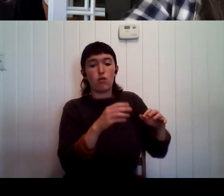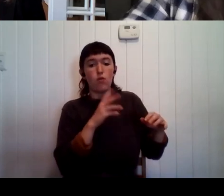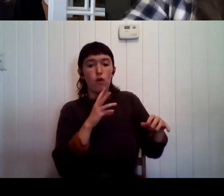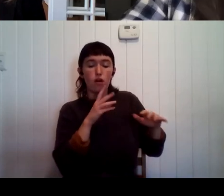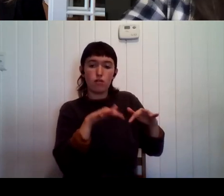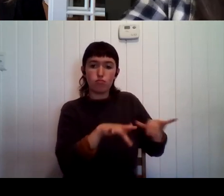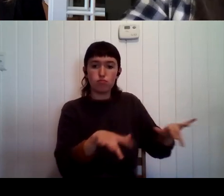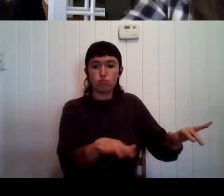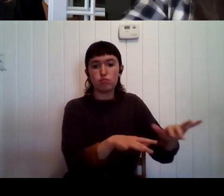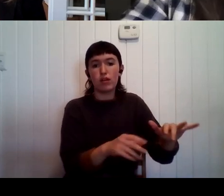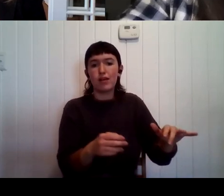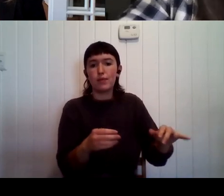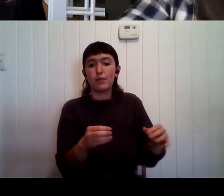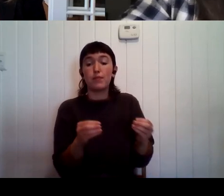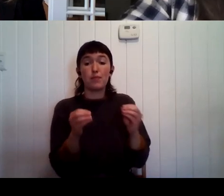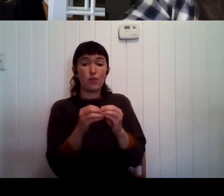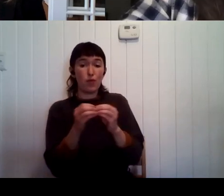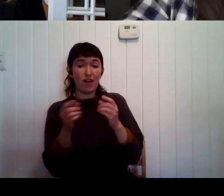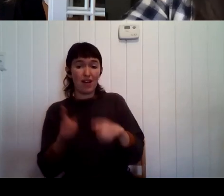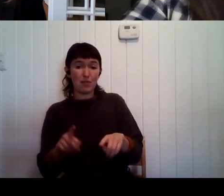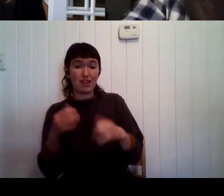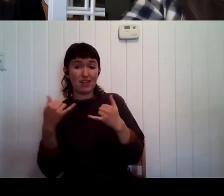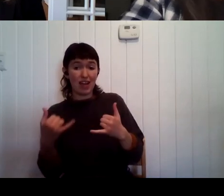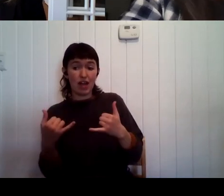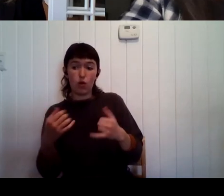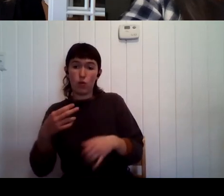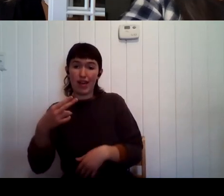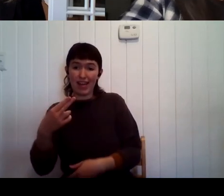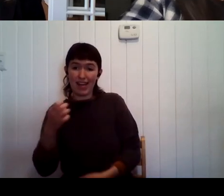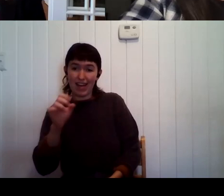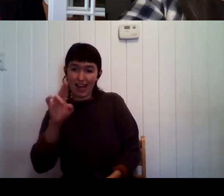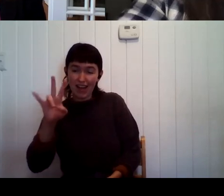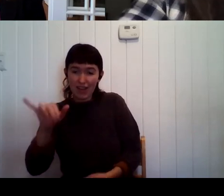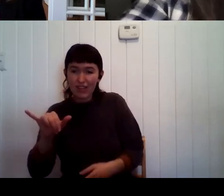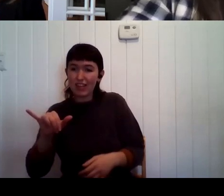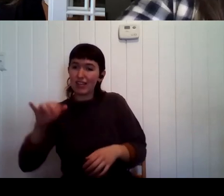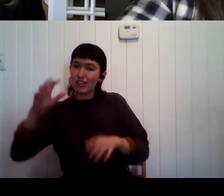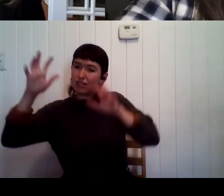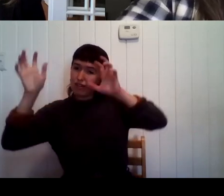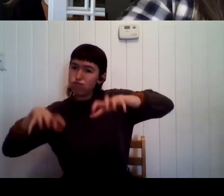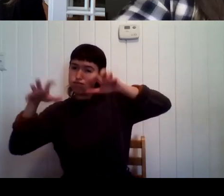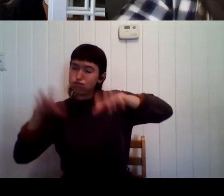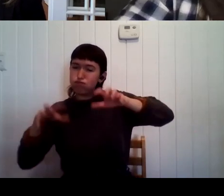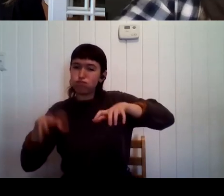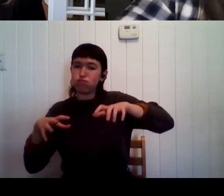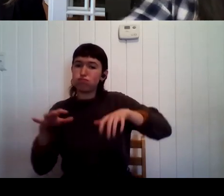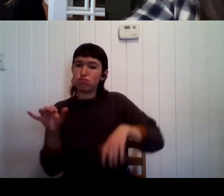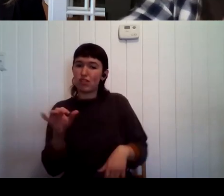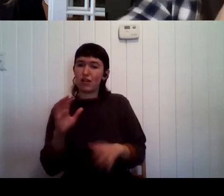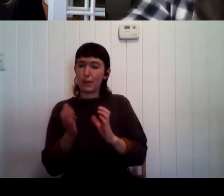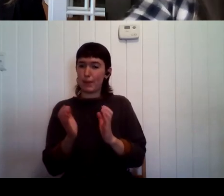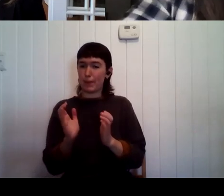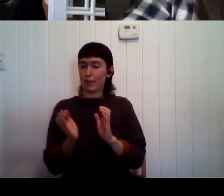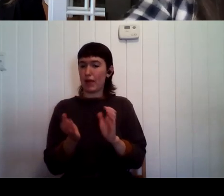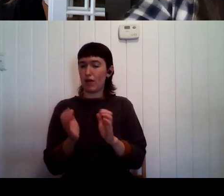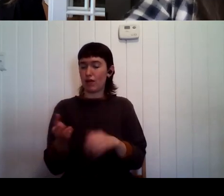places that we didn't used to in recent history. And so a lot of the dirt that we need for growing soybeans and